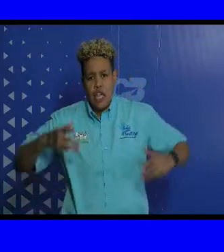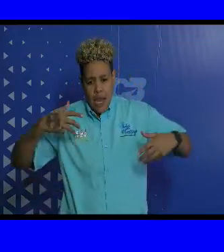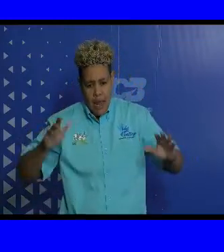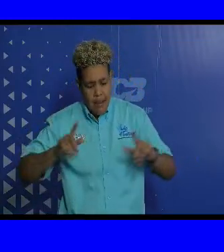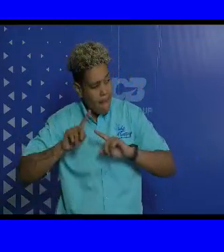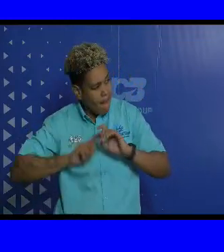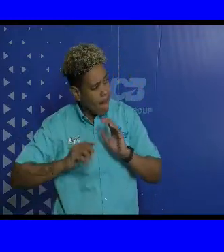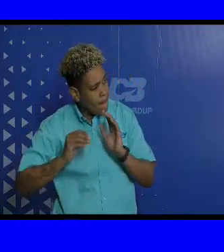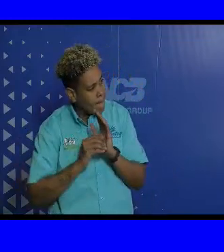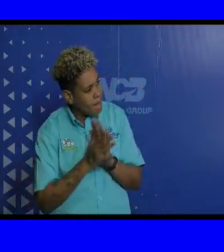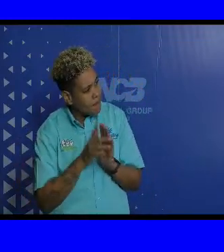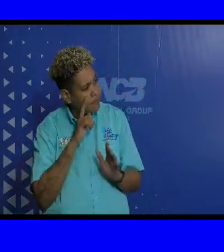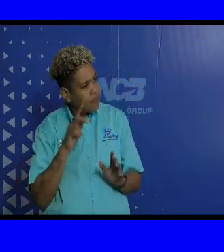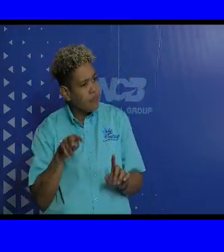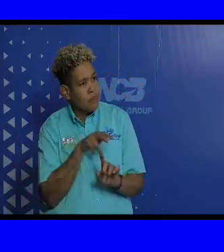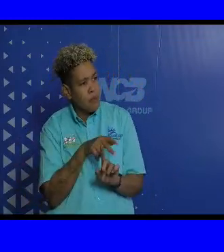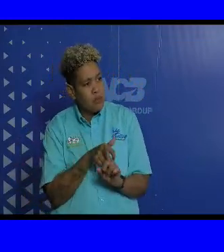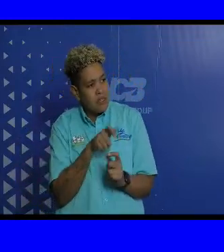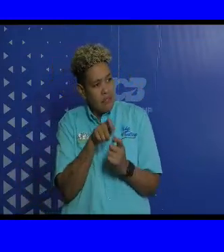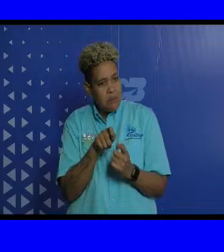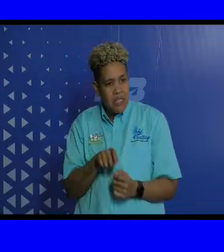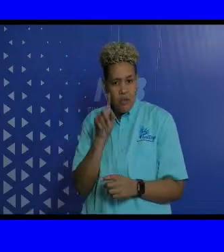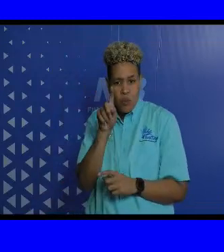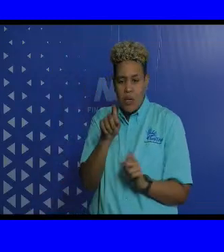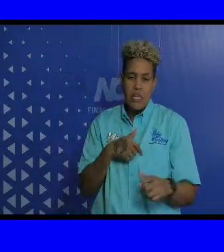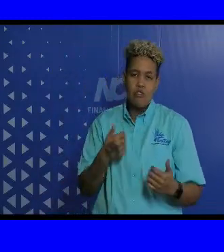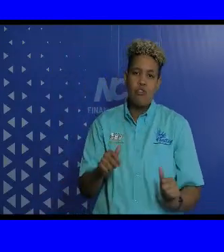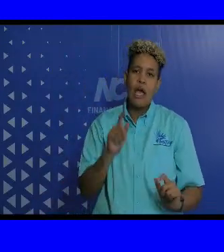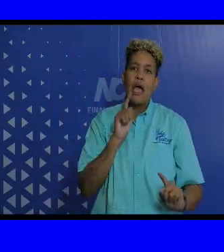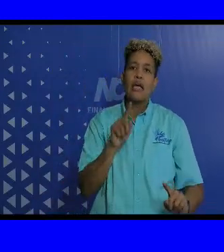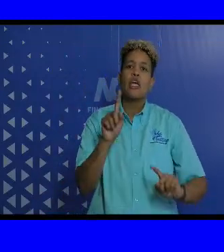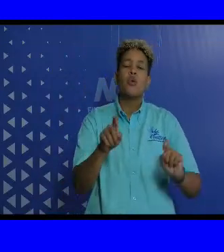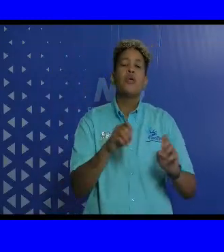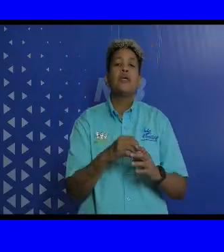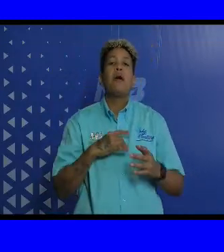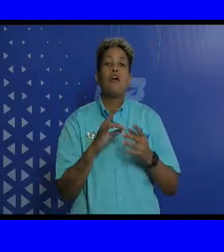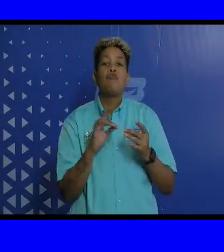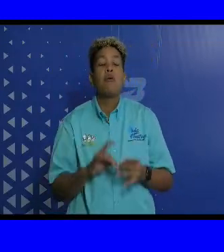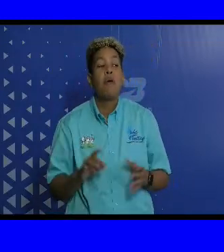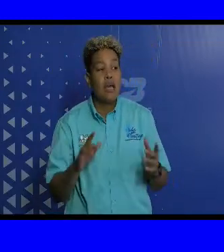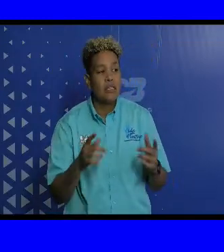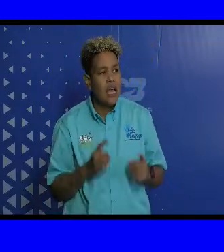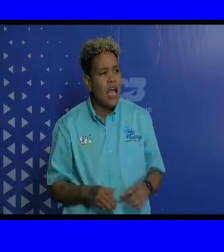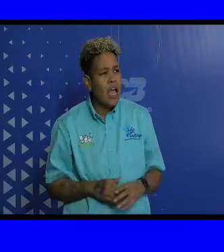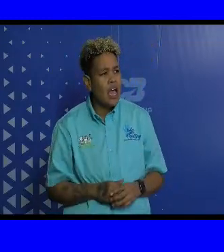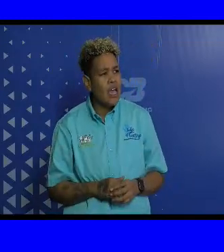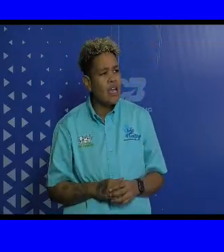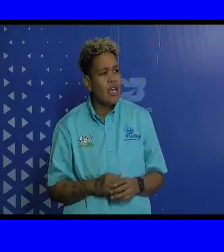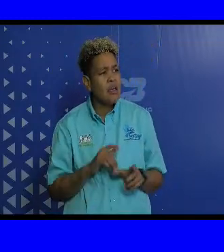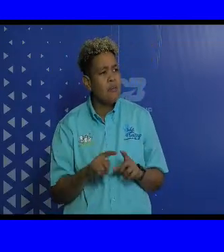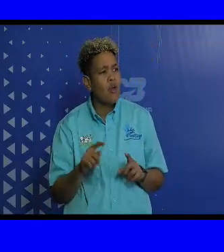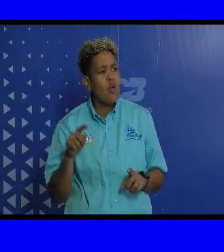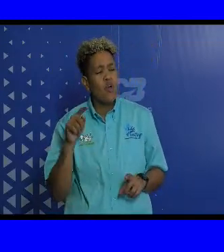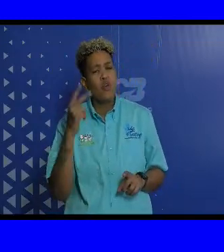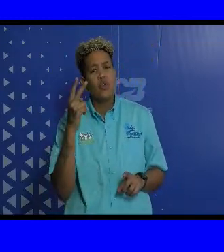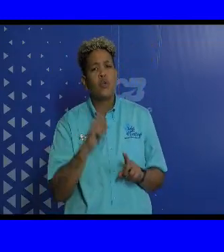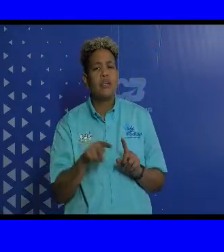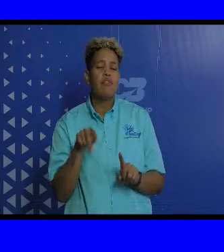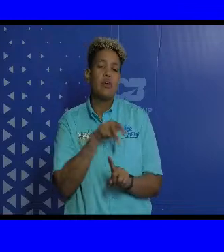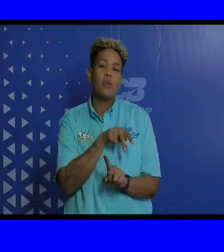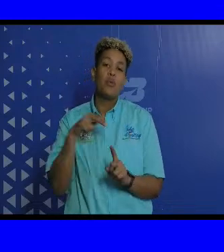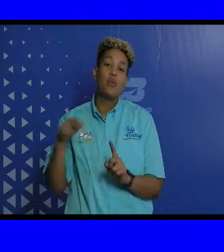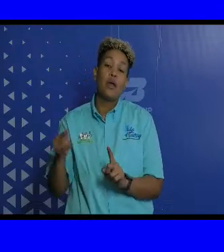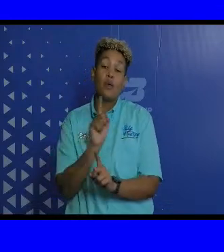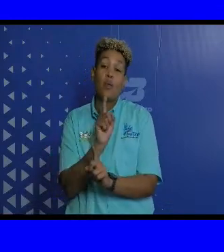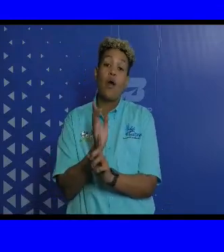you can't put it in the context of the specific question. I was trying to answer that question in my remarks by coming at it two different ways.